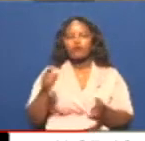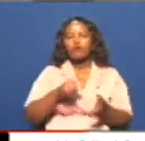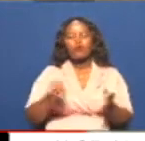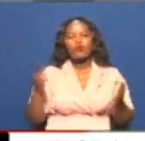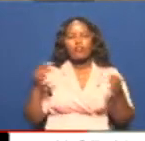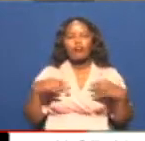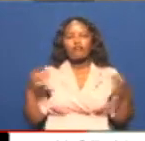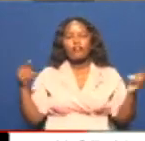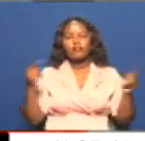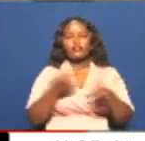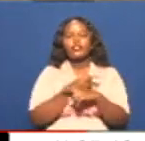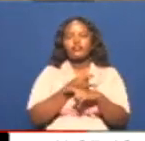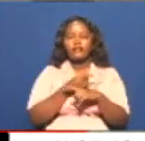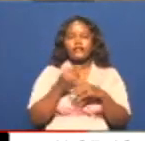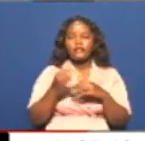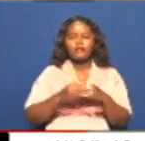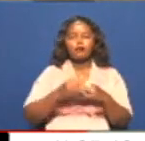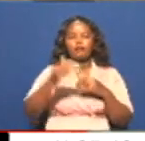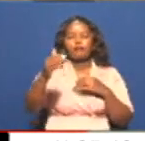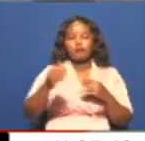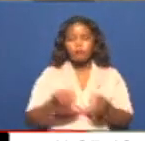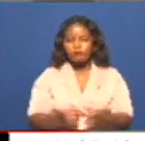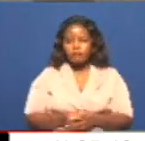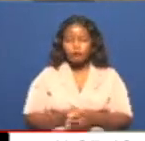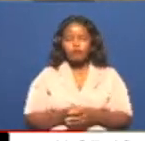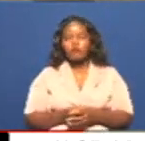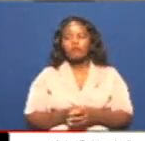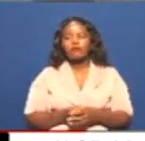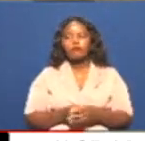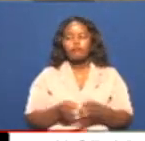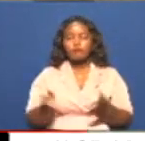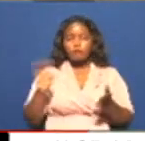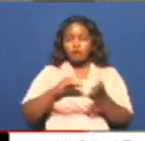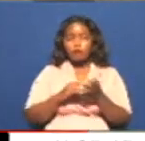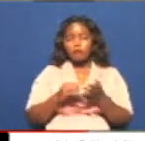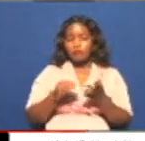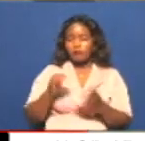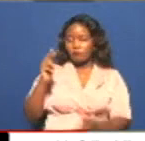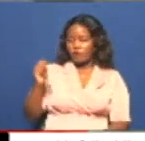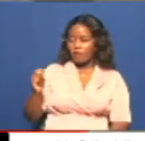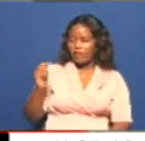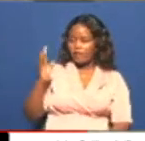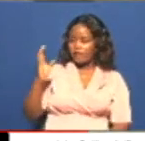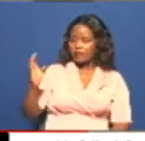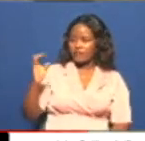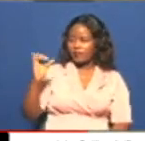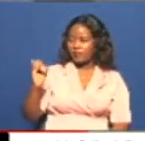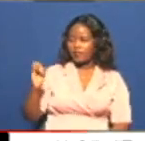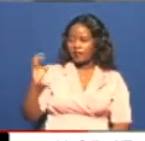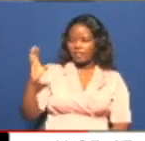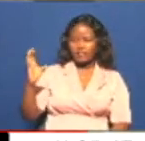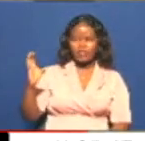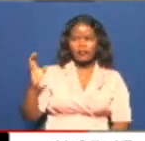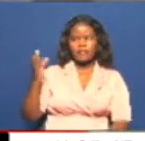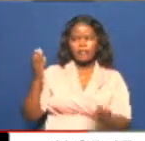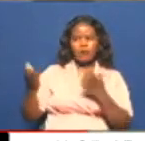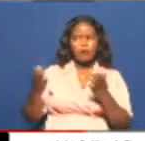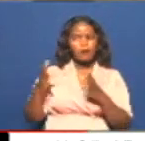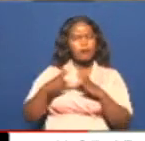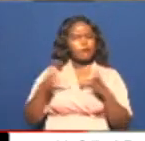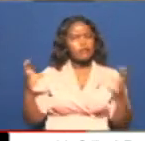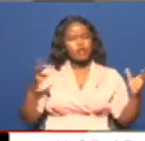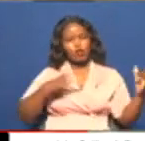direction. Back to the issues of NCIC, that may not be a really big concern, but the big